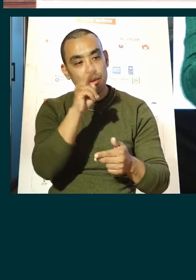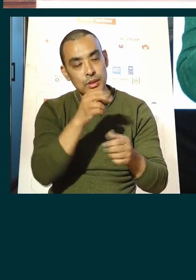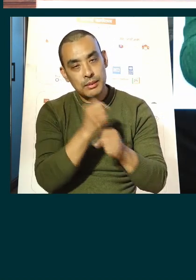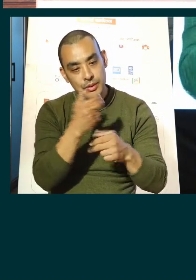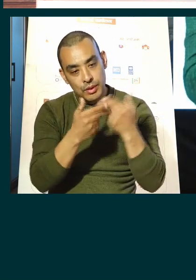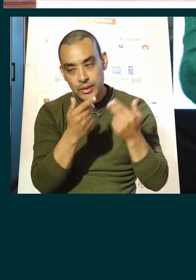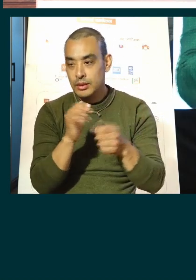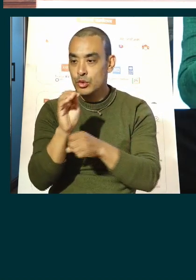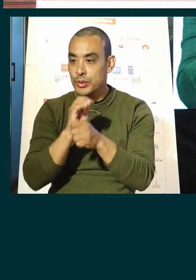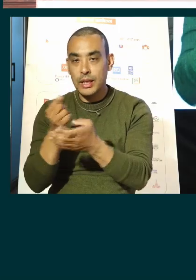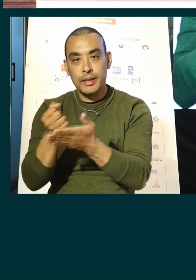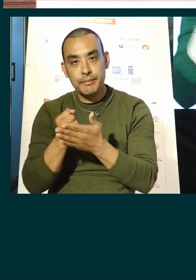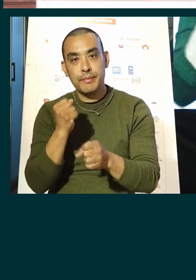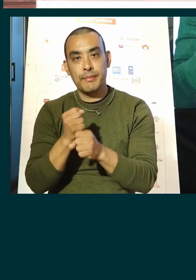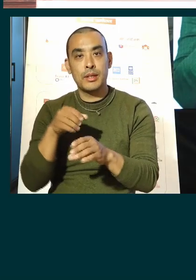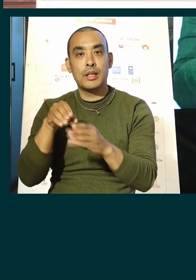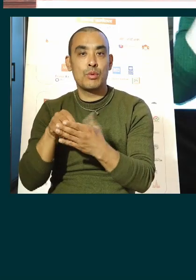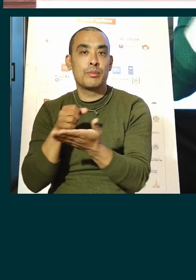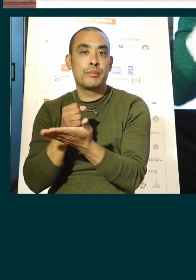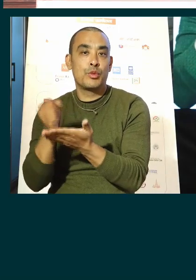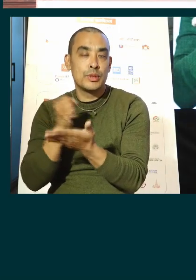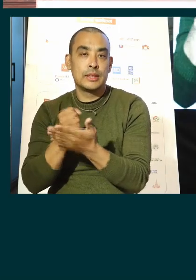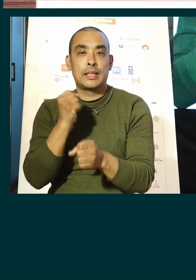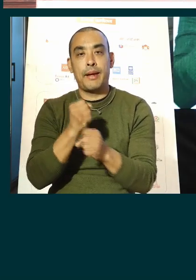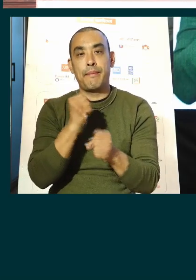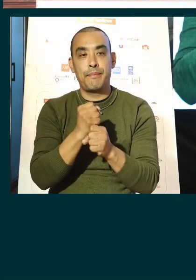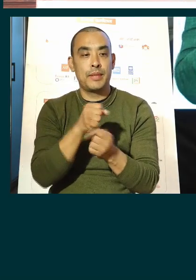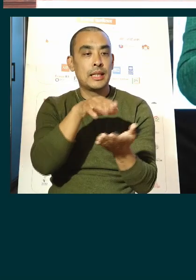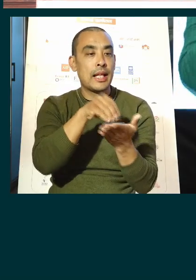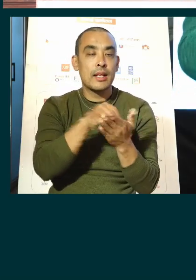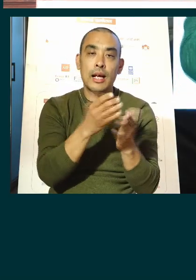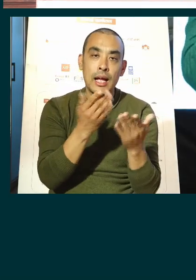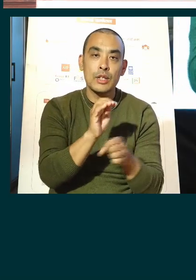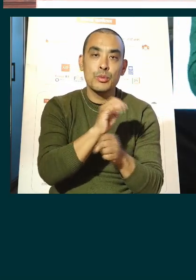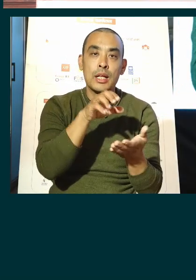to the facility and to the service point where they are offering the